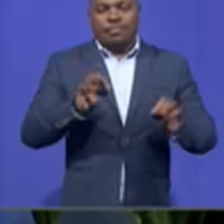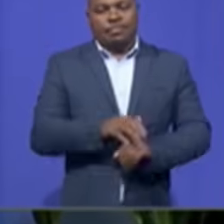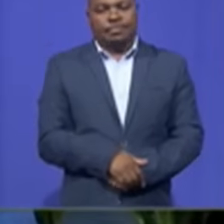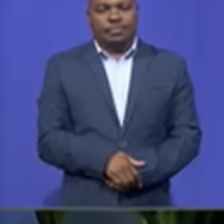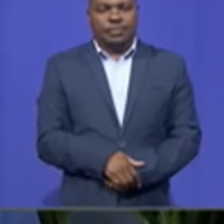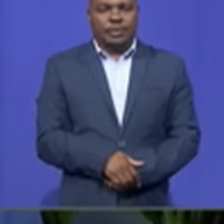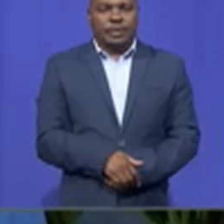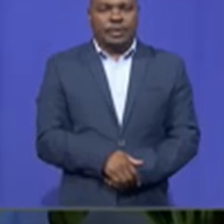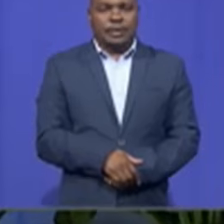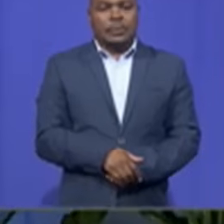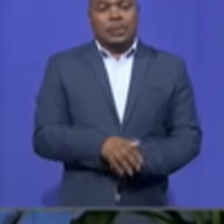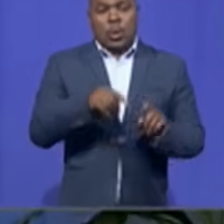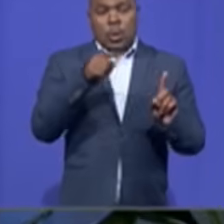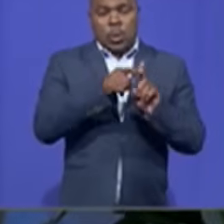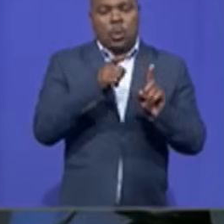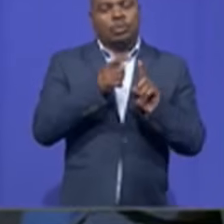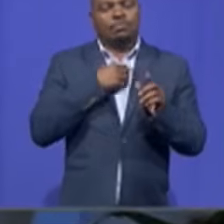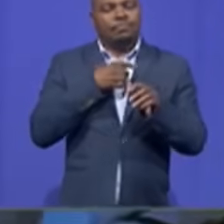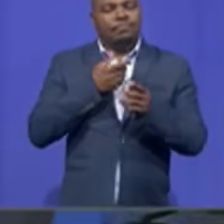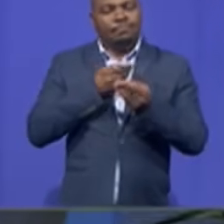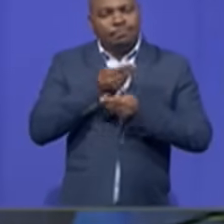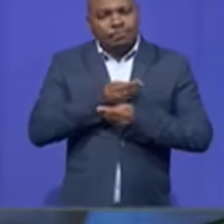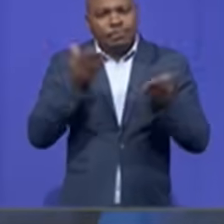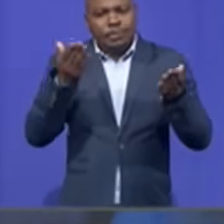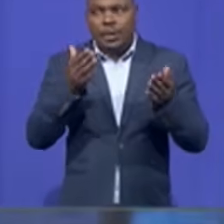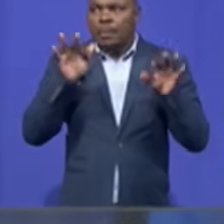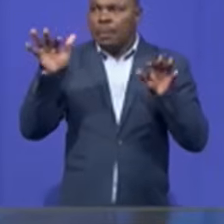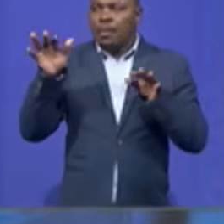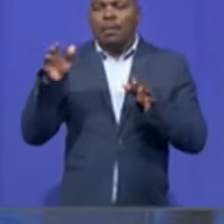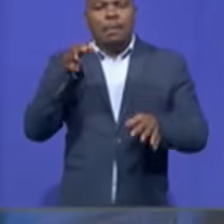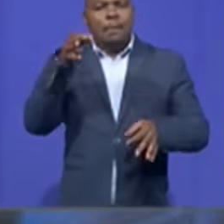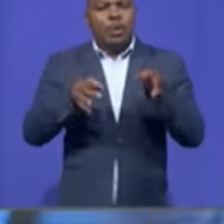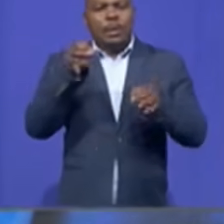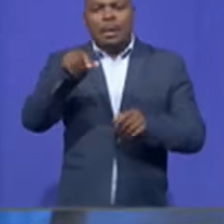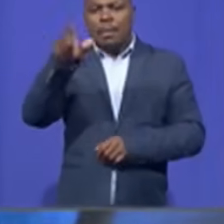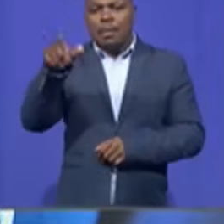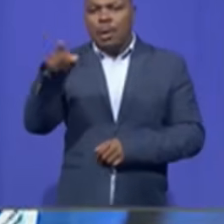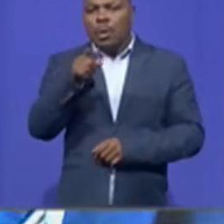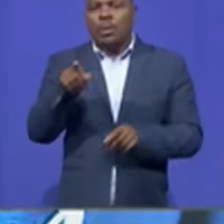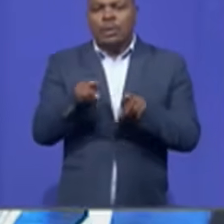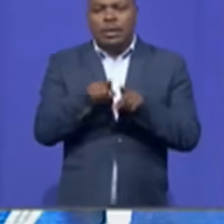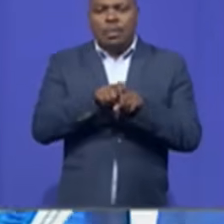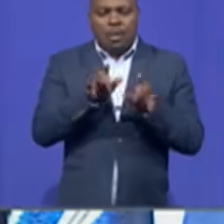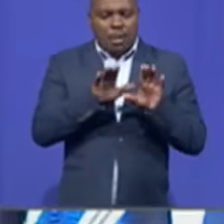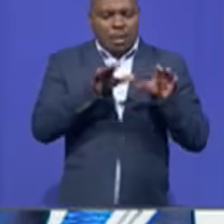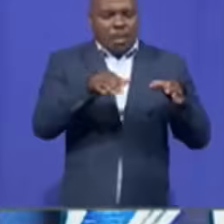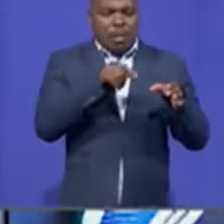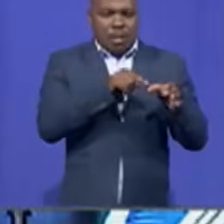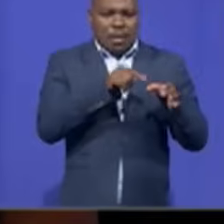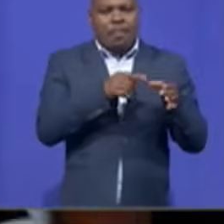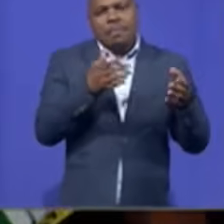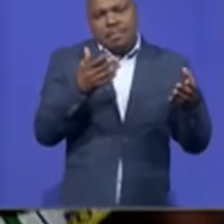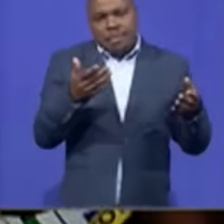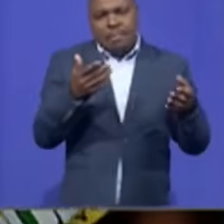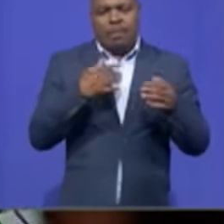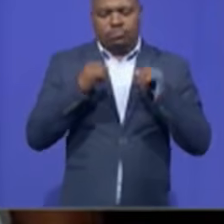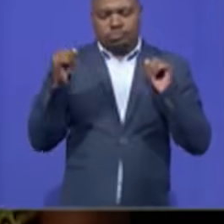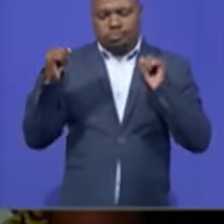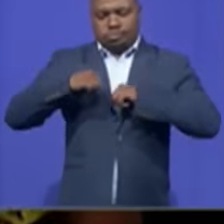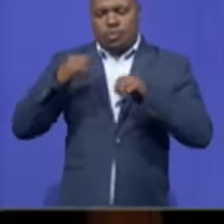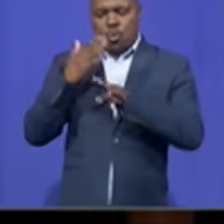Ho phatlalatswa boiteko ba hae ho hohetse mmadipolitiki ya tsebahalang eo mokga wa hahabo o nang le ditumellano